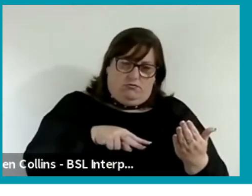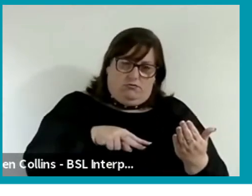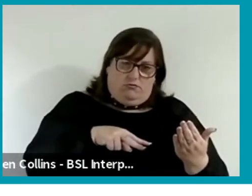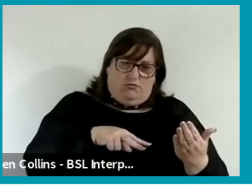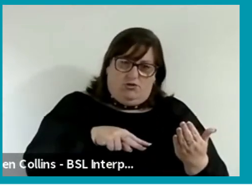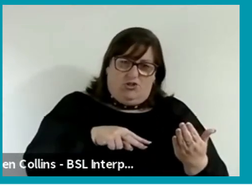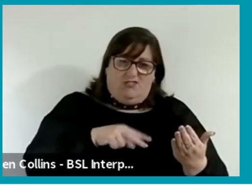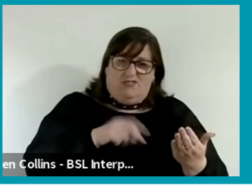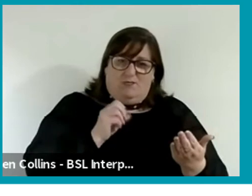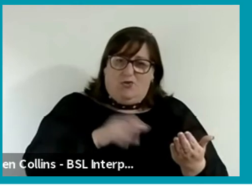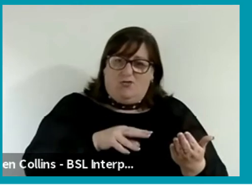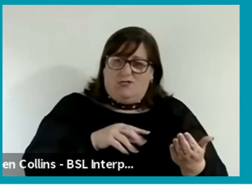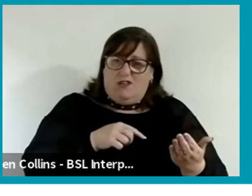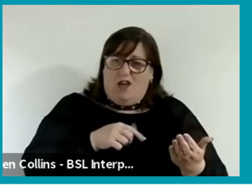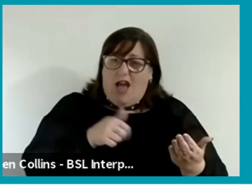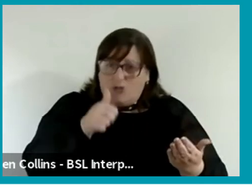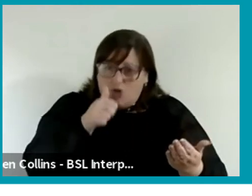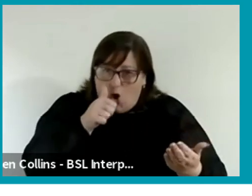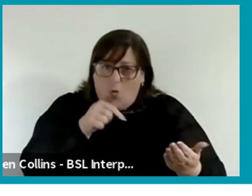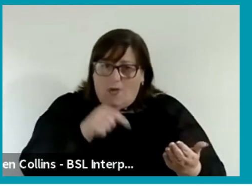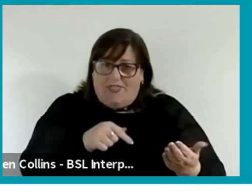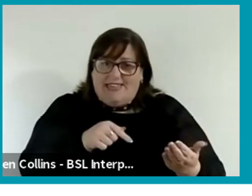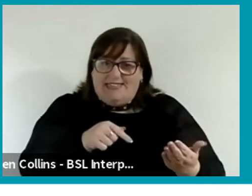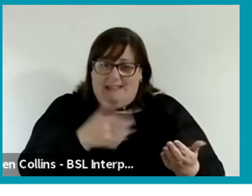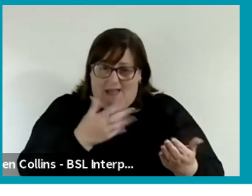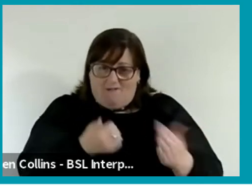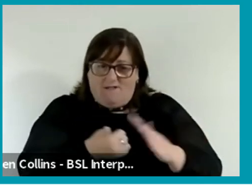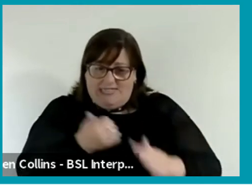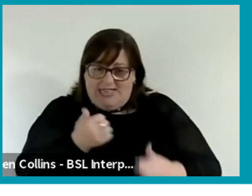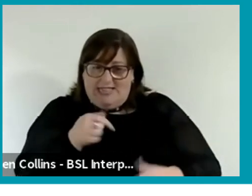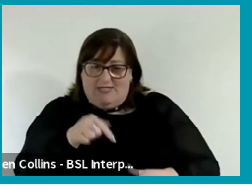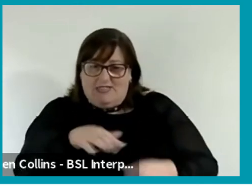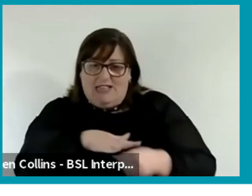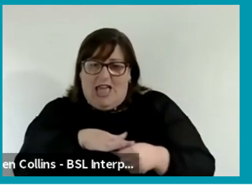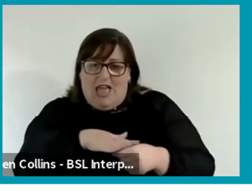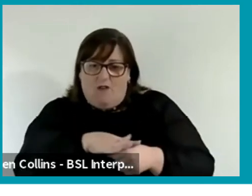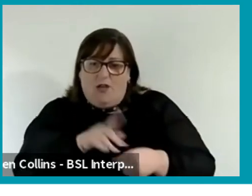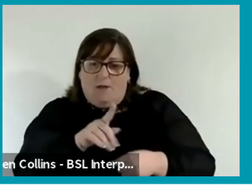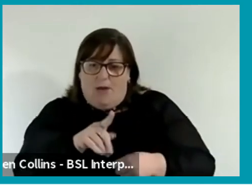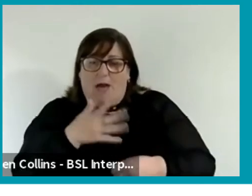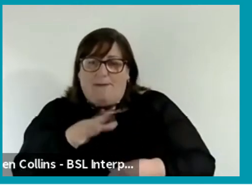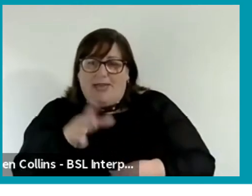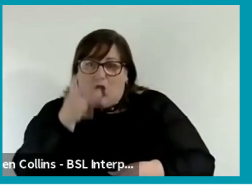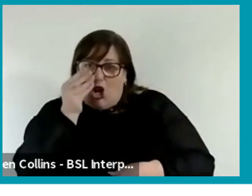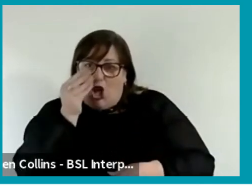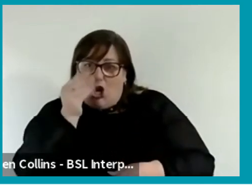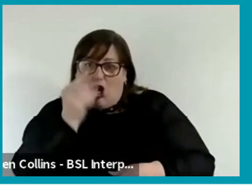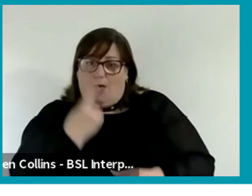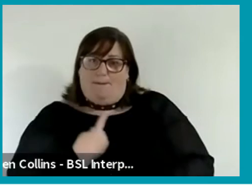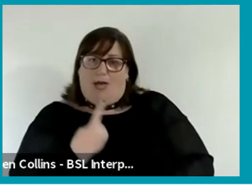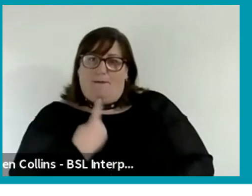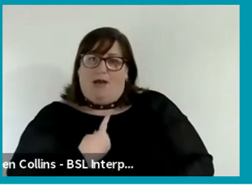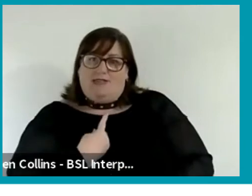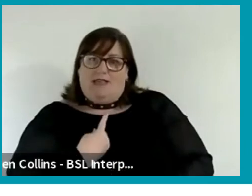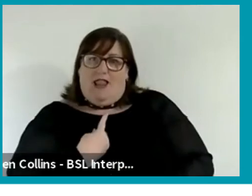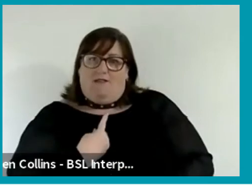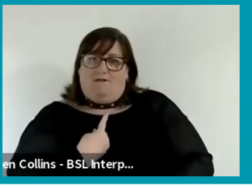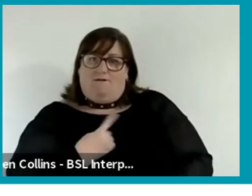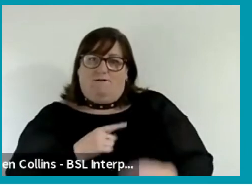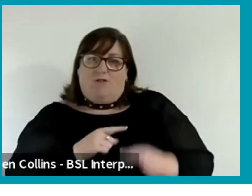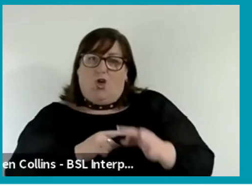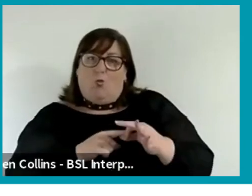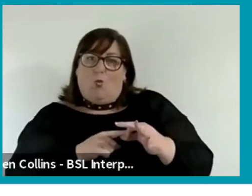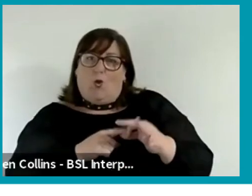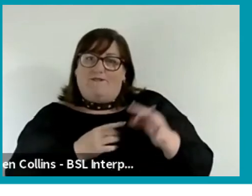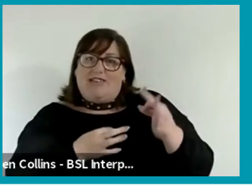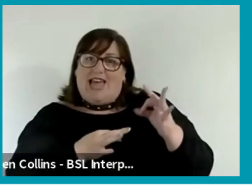it on my own, I've learned it by going to internet trainings, etc. We just need to know, because again,